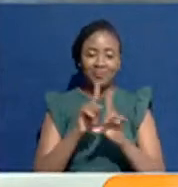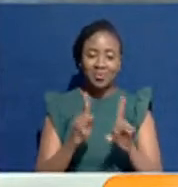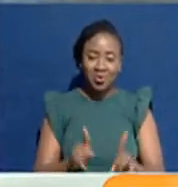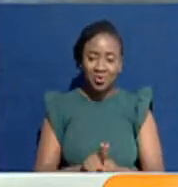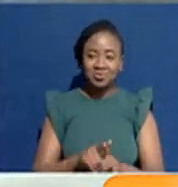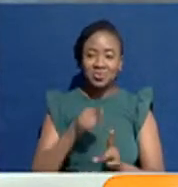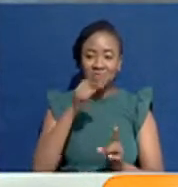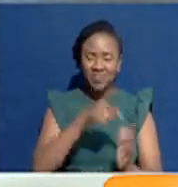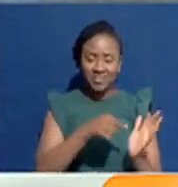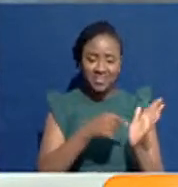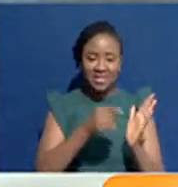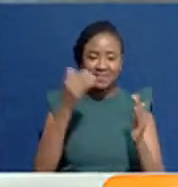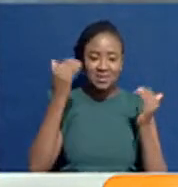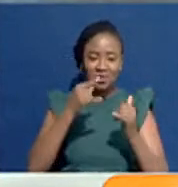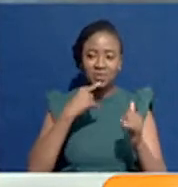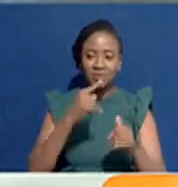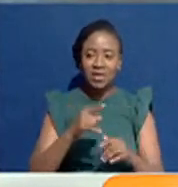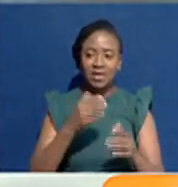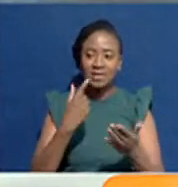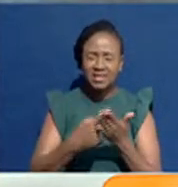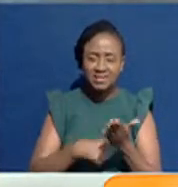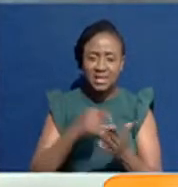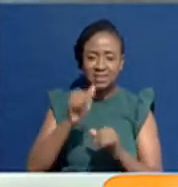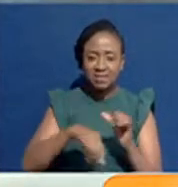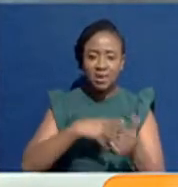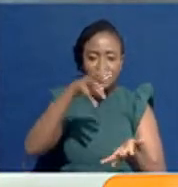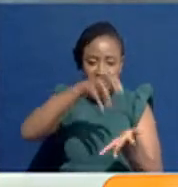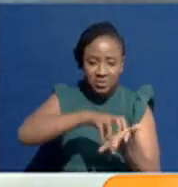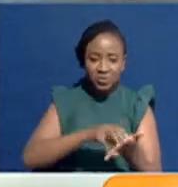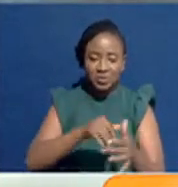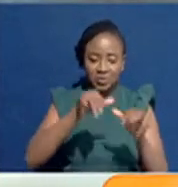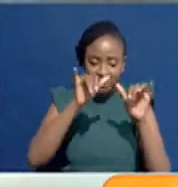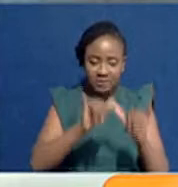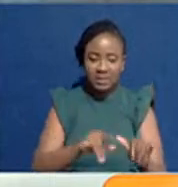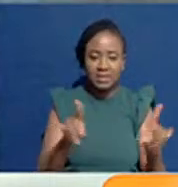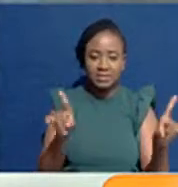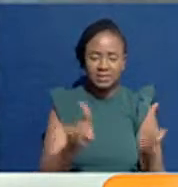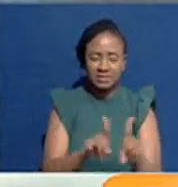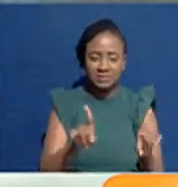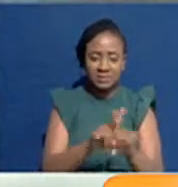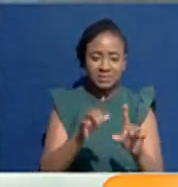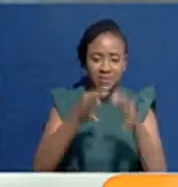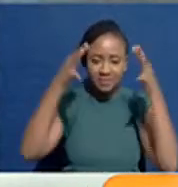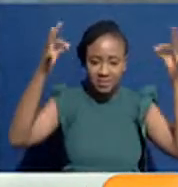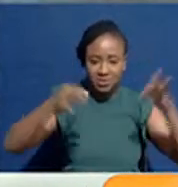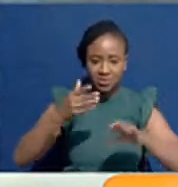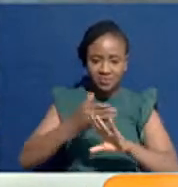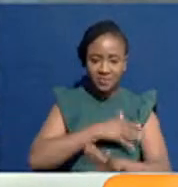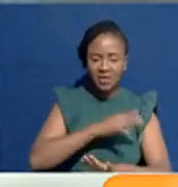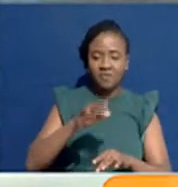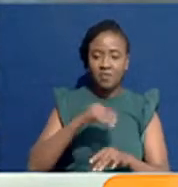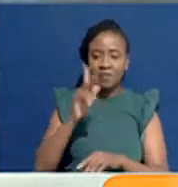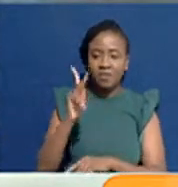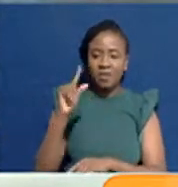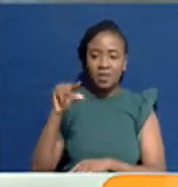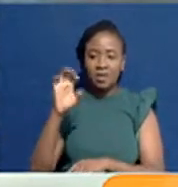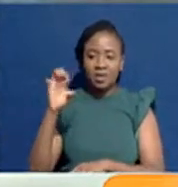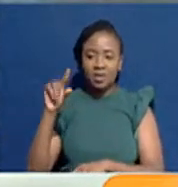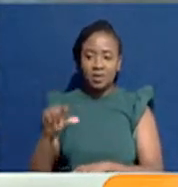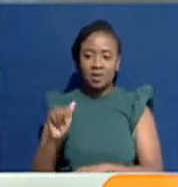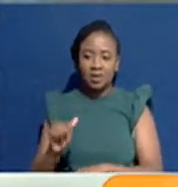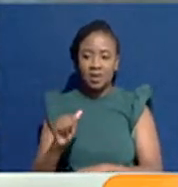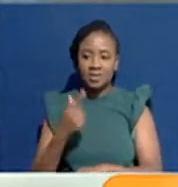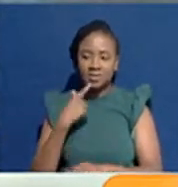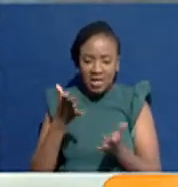it talks about status quo, staying the decision that had been made earlier by the Kega faction, sort of saying that